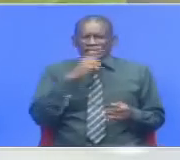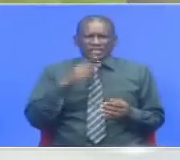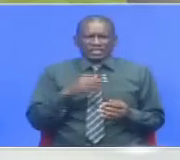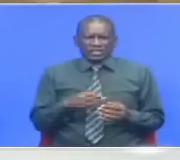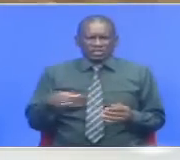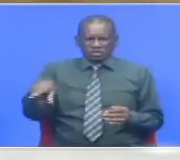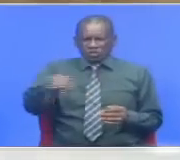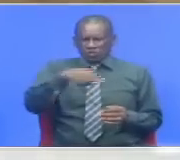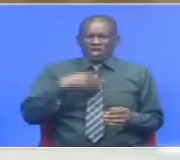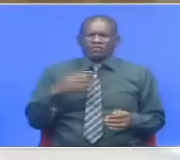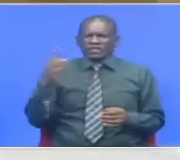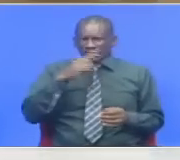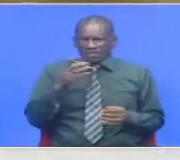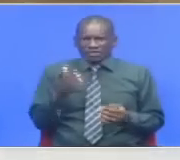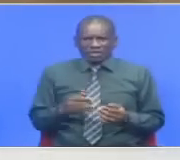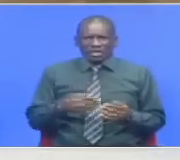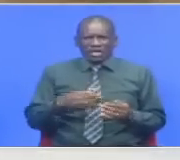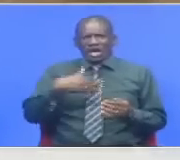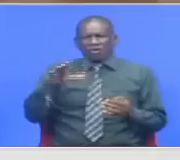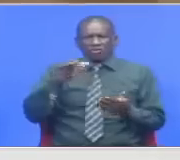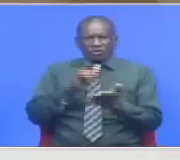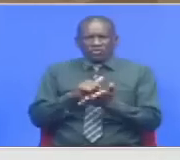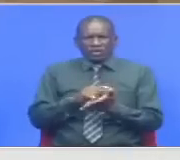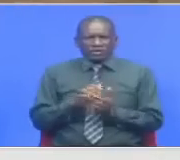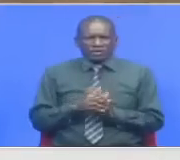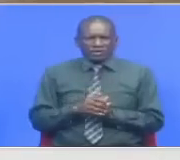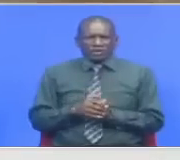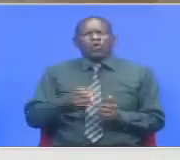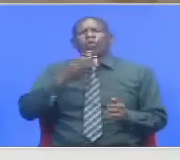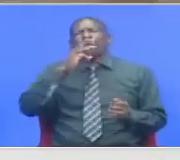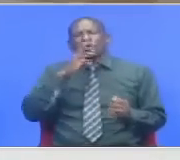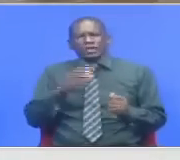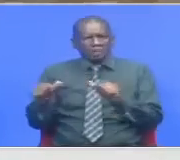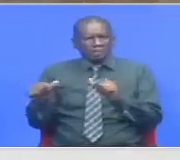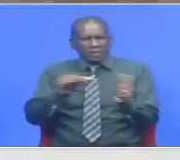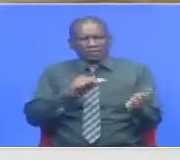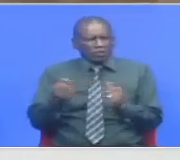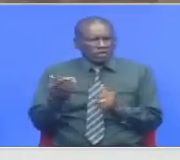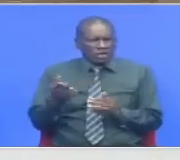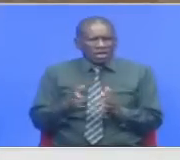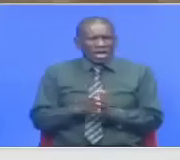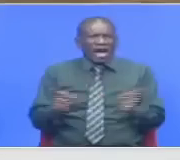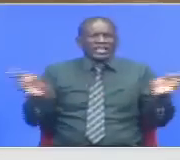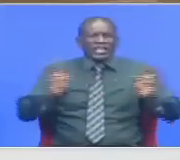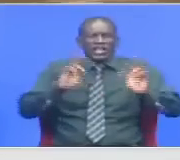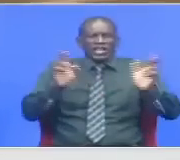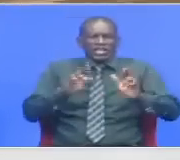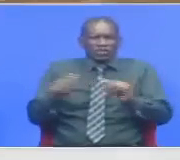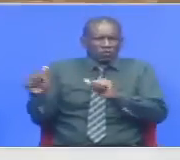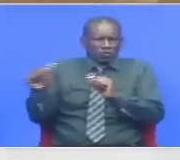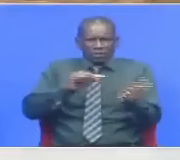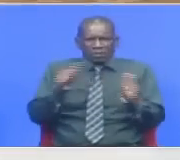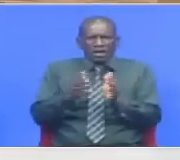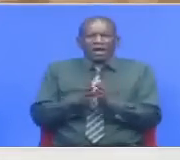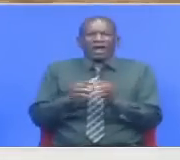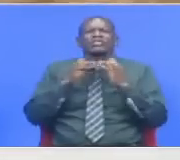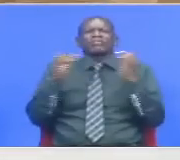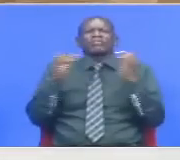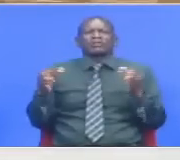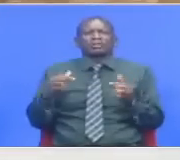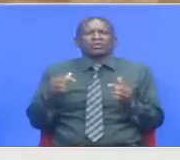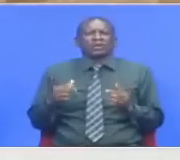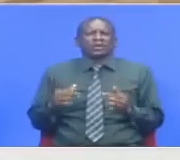in dangerous. Away from that, the water was wet and ready to soak, and the priests must have